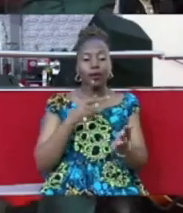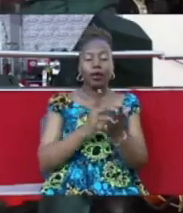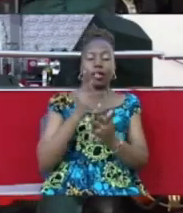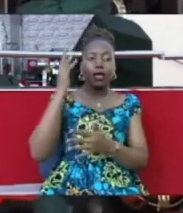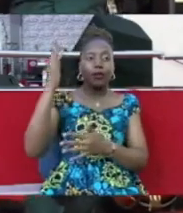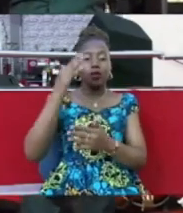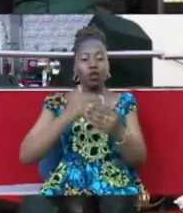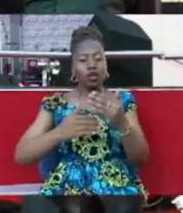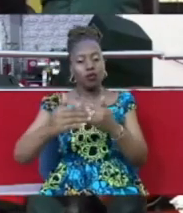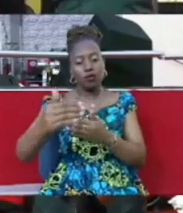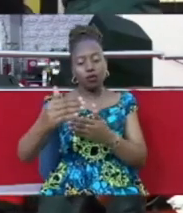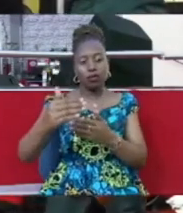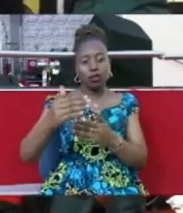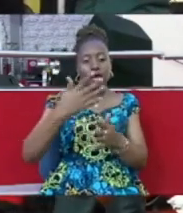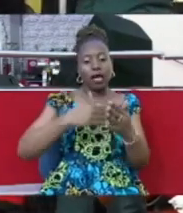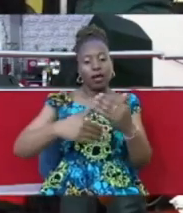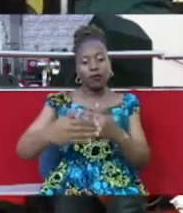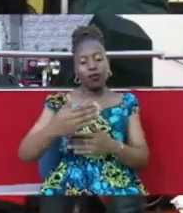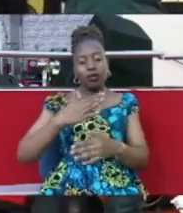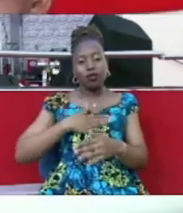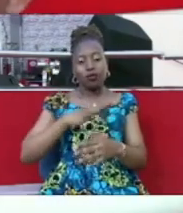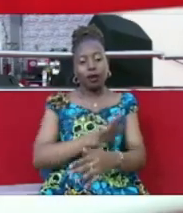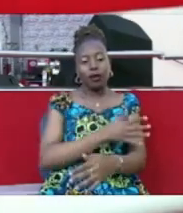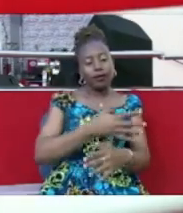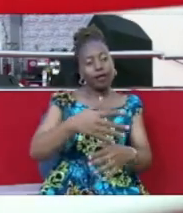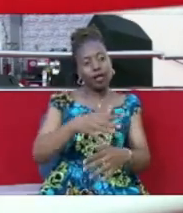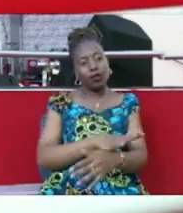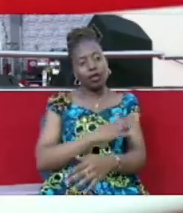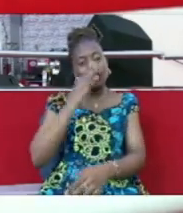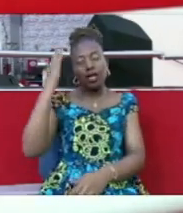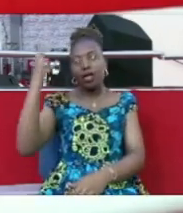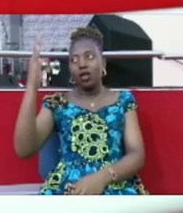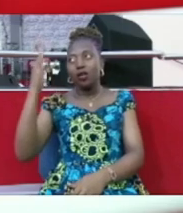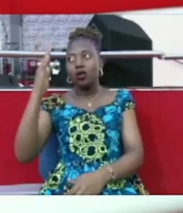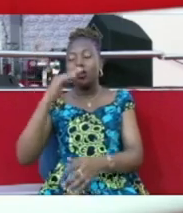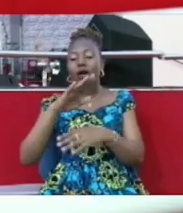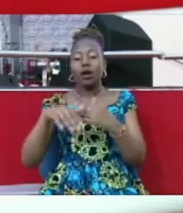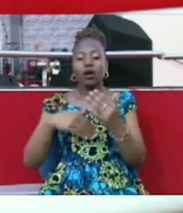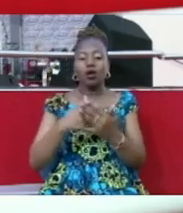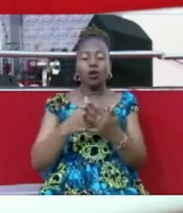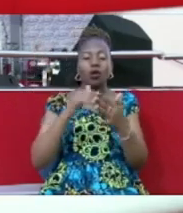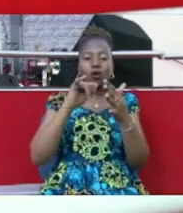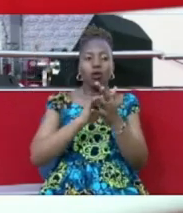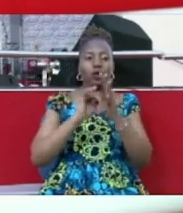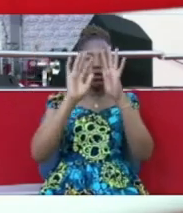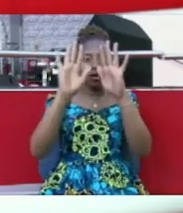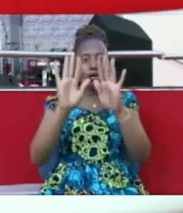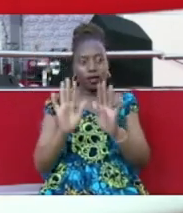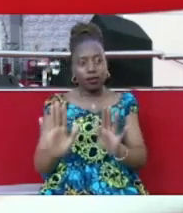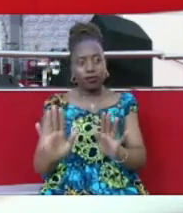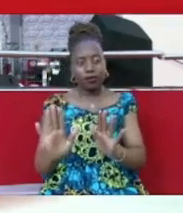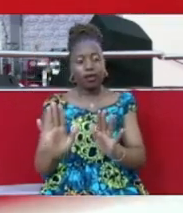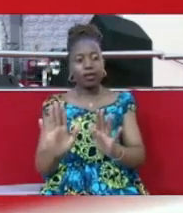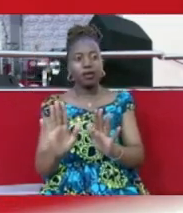in front of my melody. You are all that matters. You are